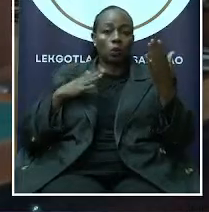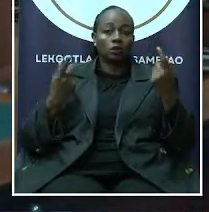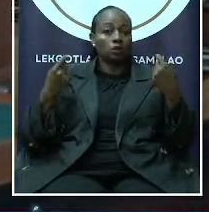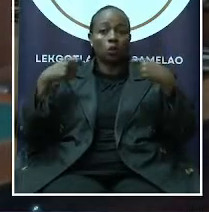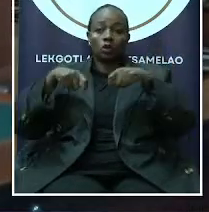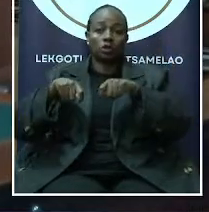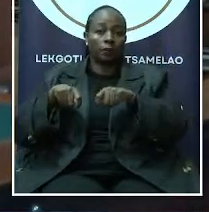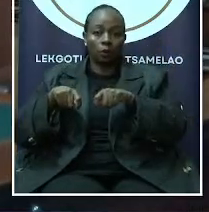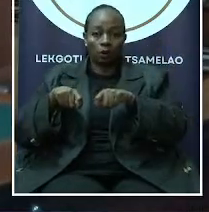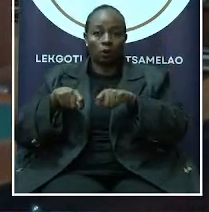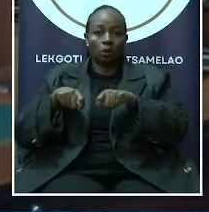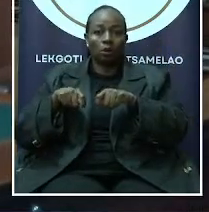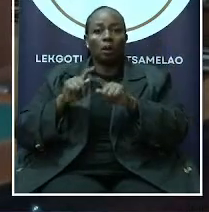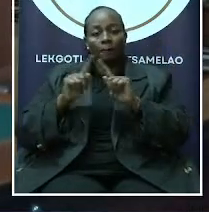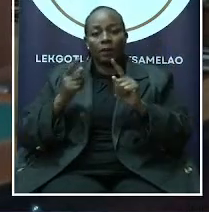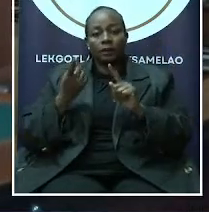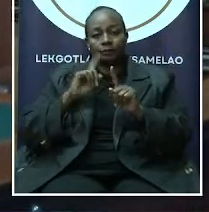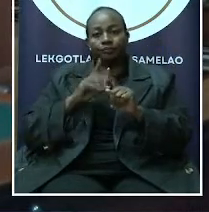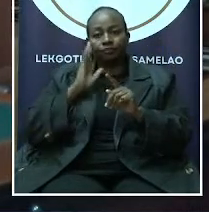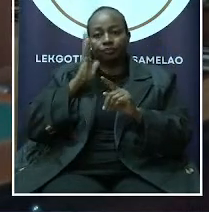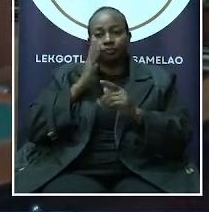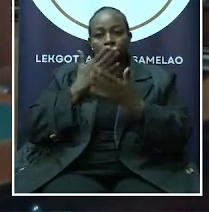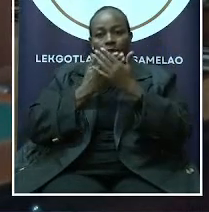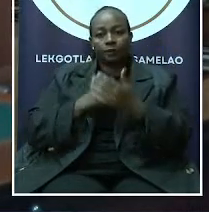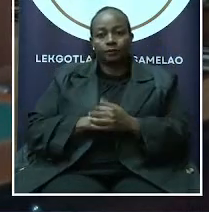but the stage is yours.